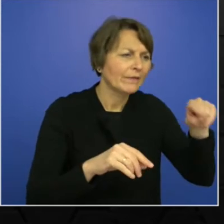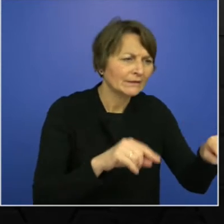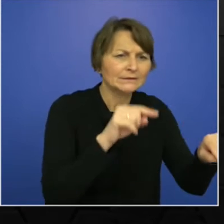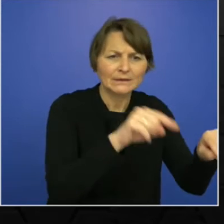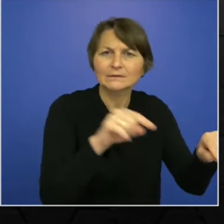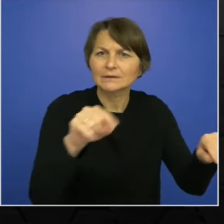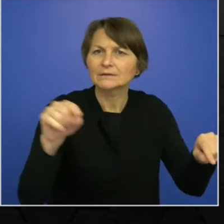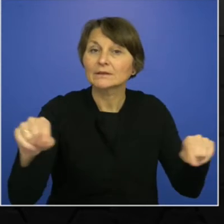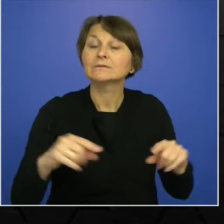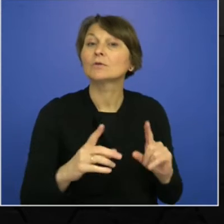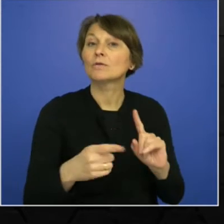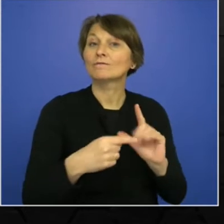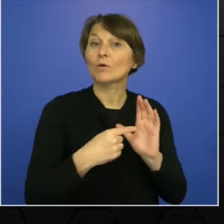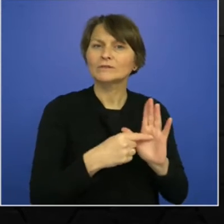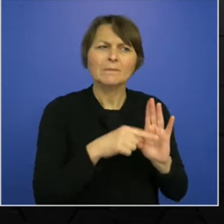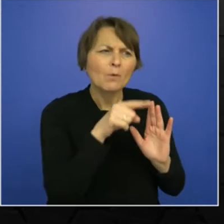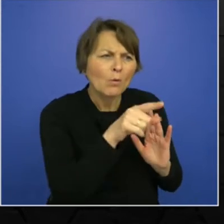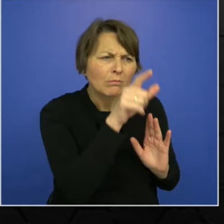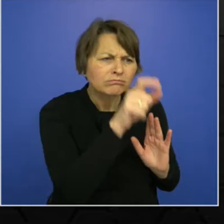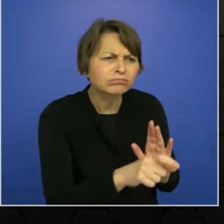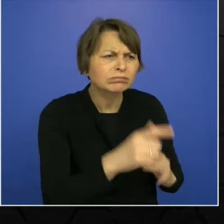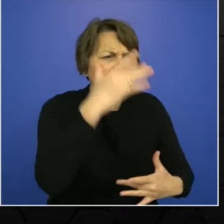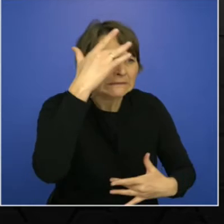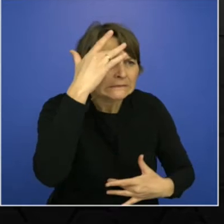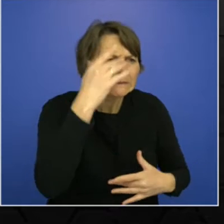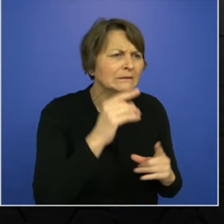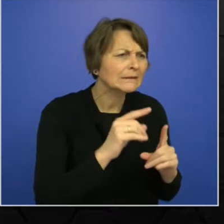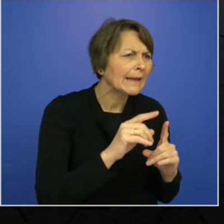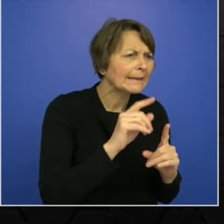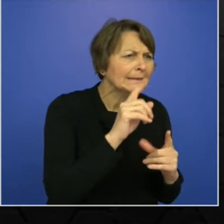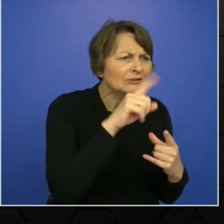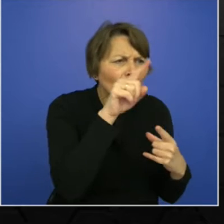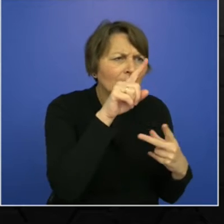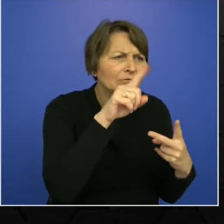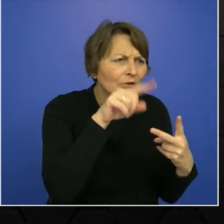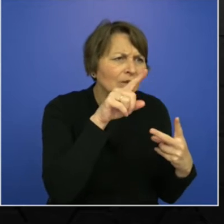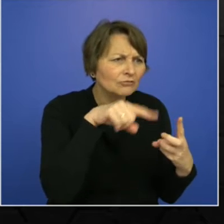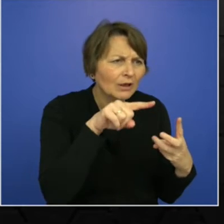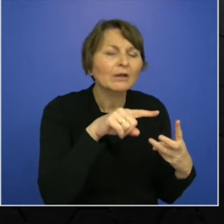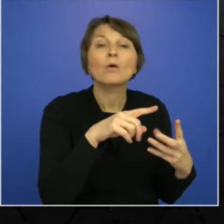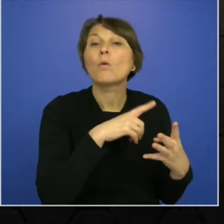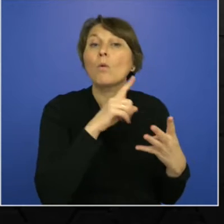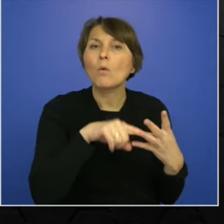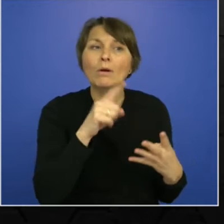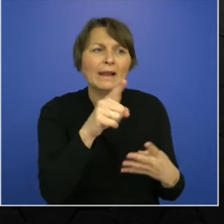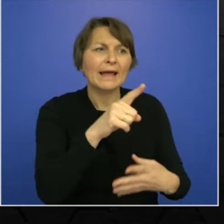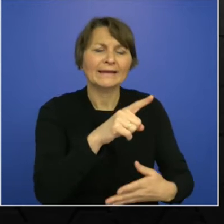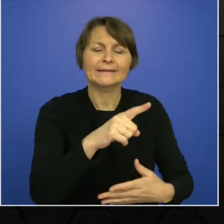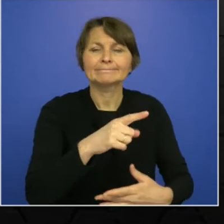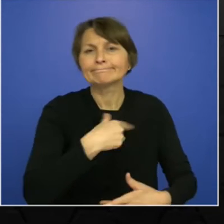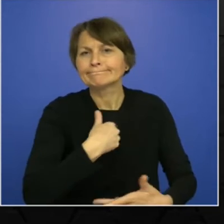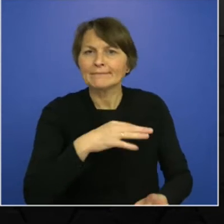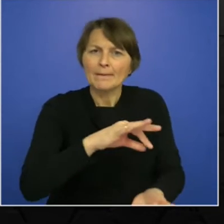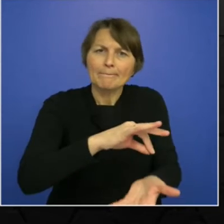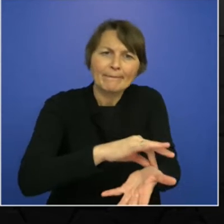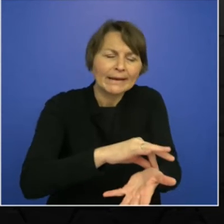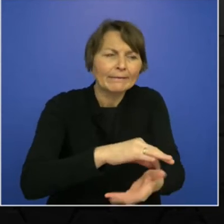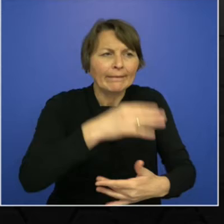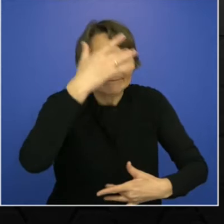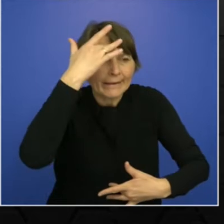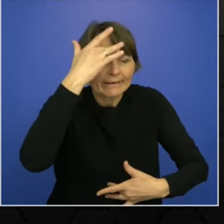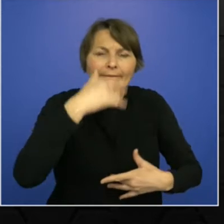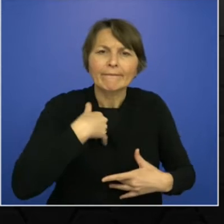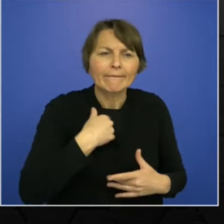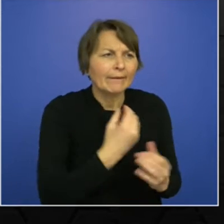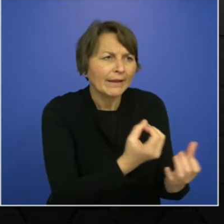checking takes all the information for Informatica, which is an organization, and all the information that the bot gives you, they